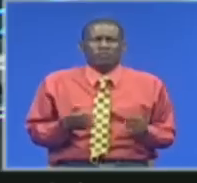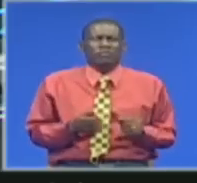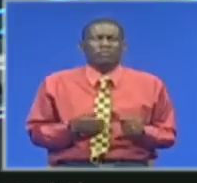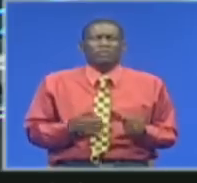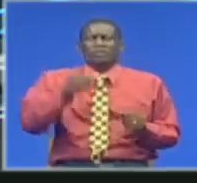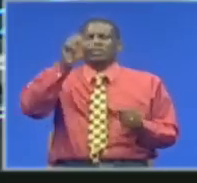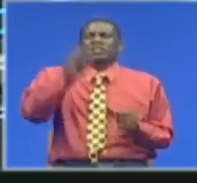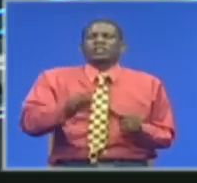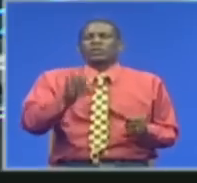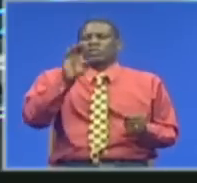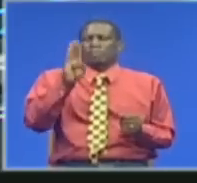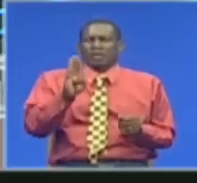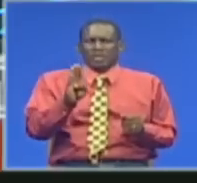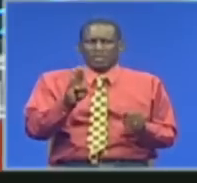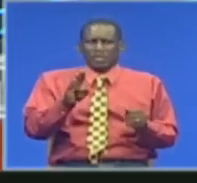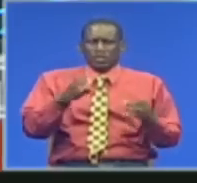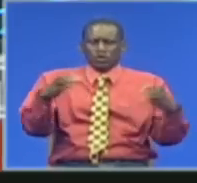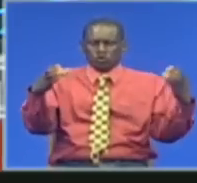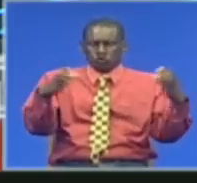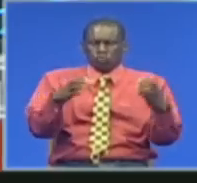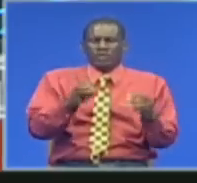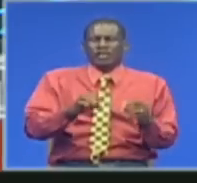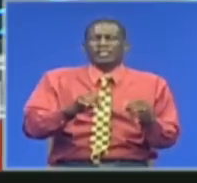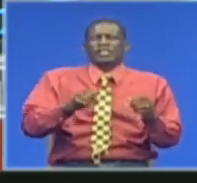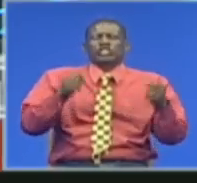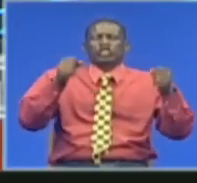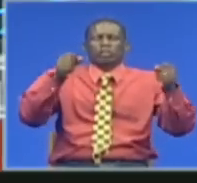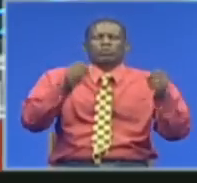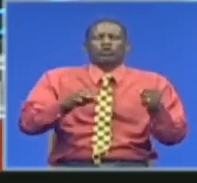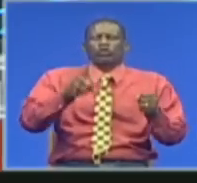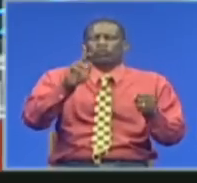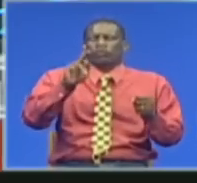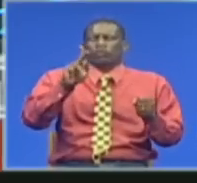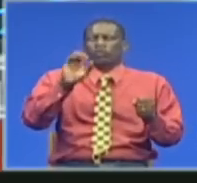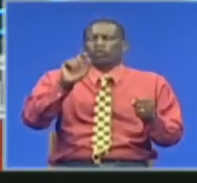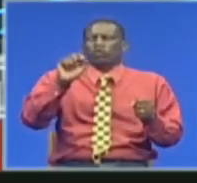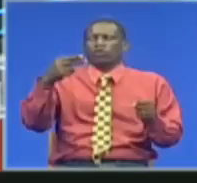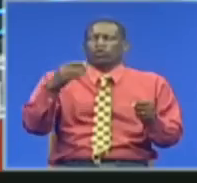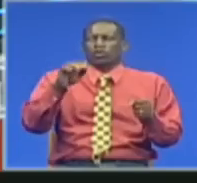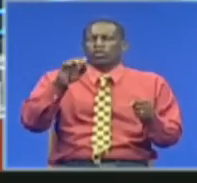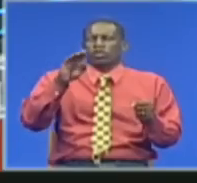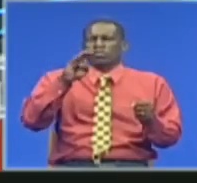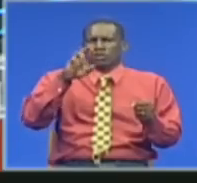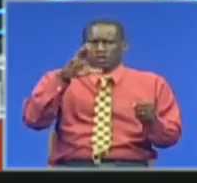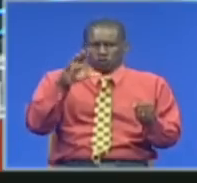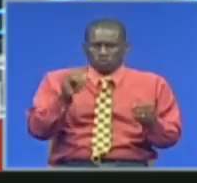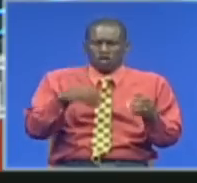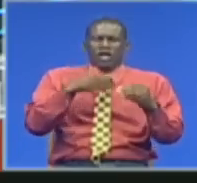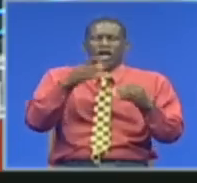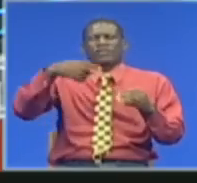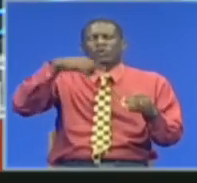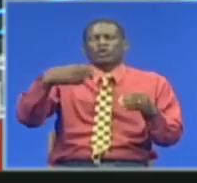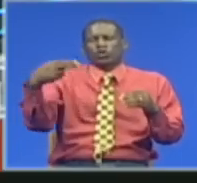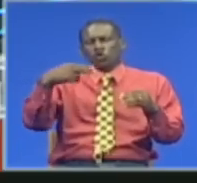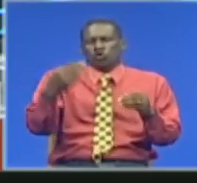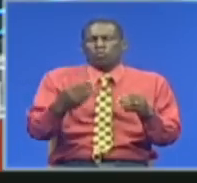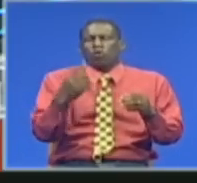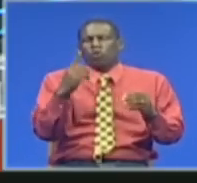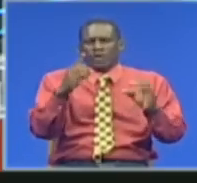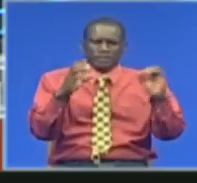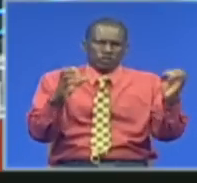South B combined are the champions of the Koth Biro football tournament after they beat God Above All Huruma 1-0 in the final at Umeme